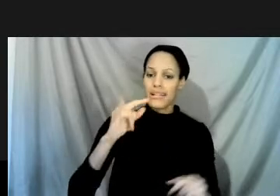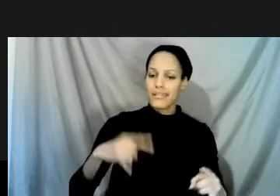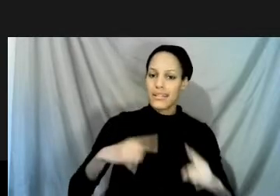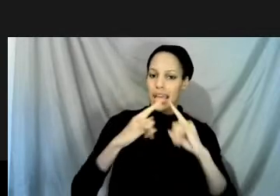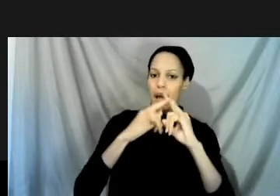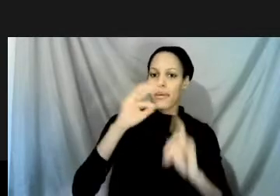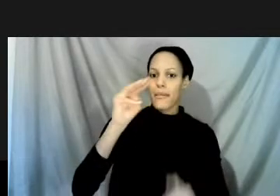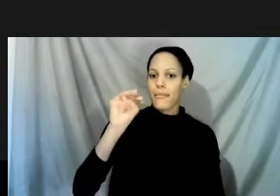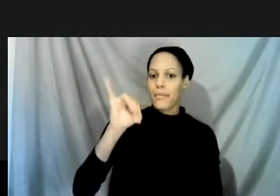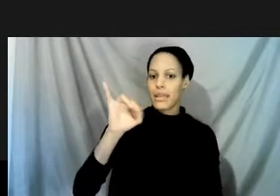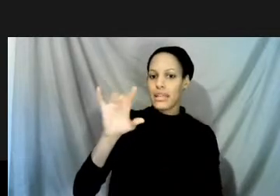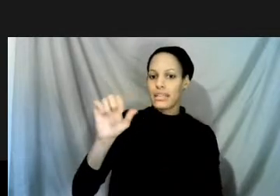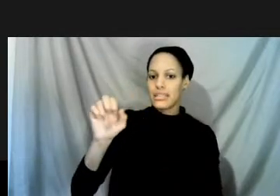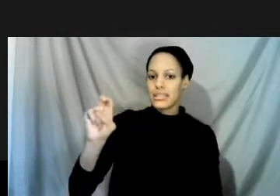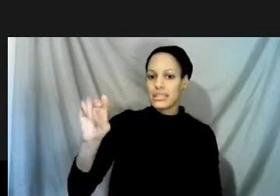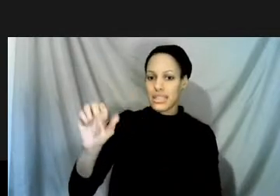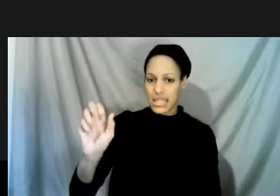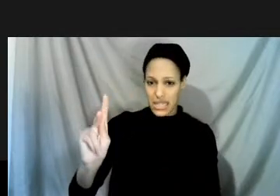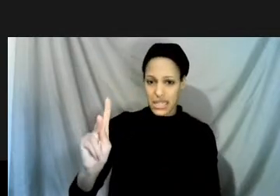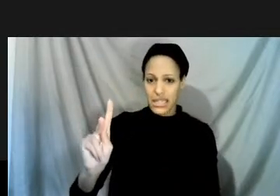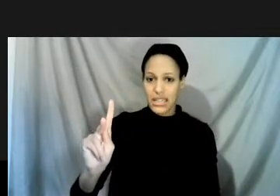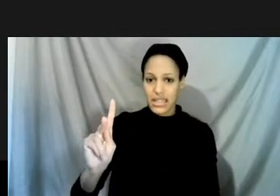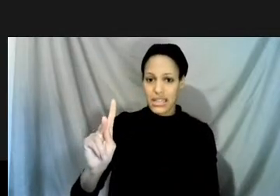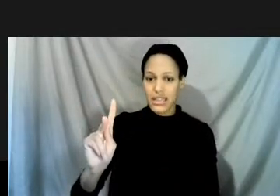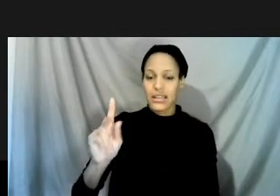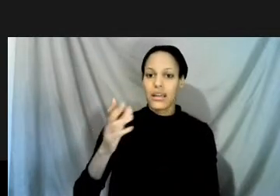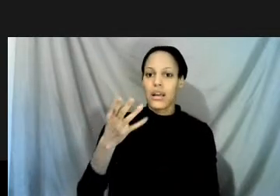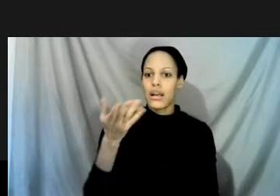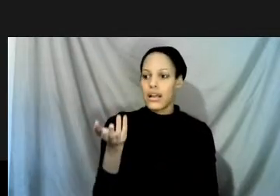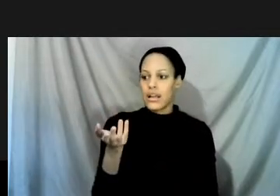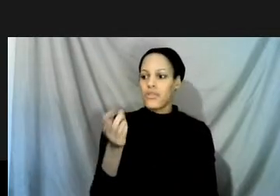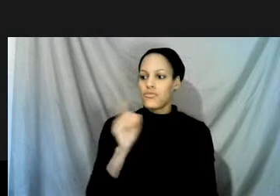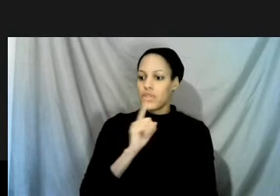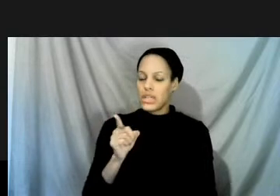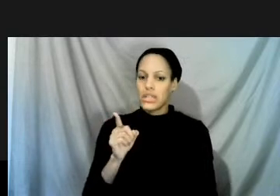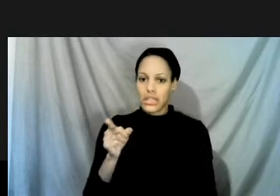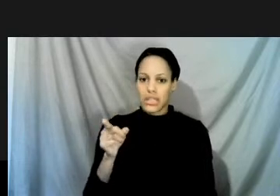strong Black family. Camp Minisink